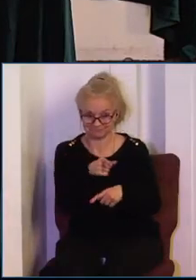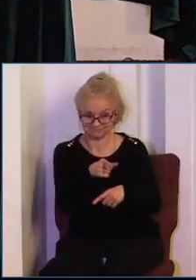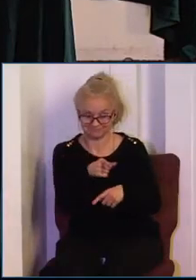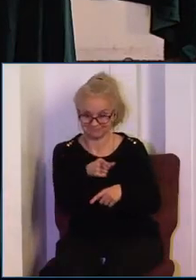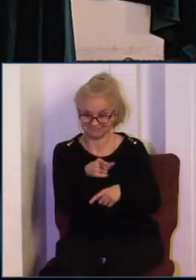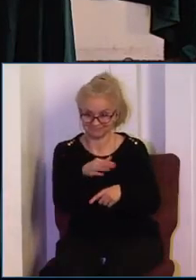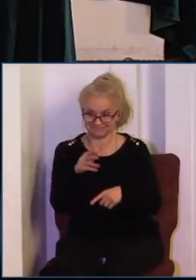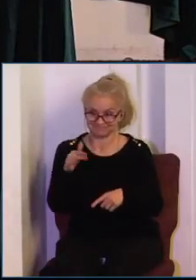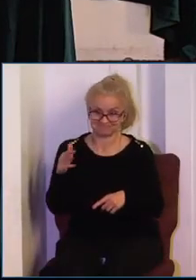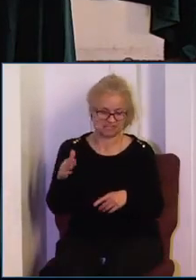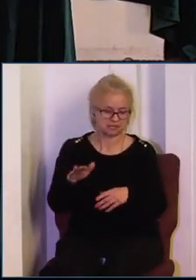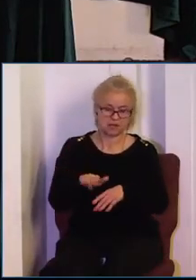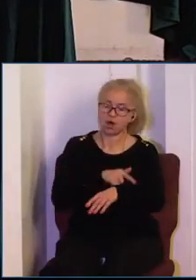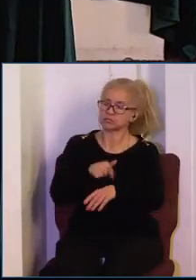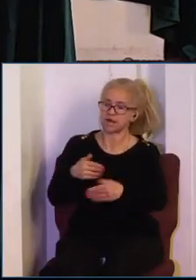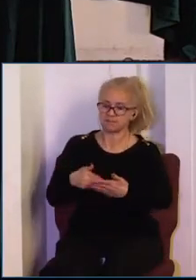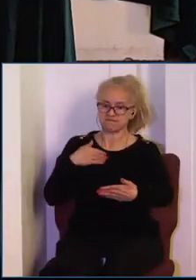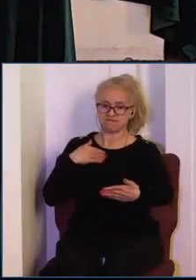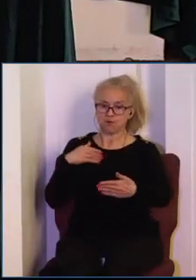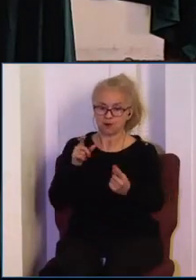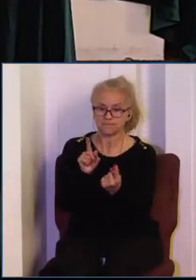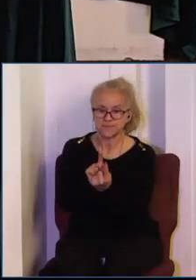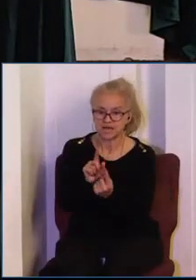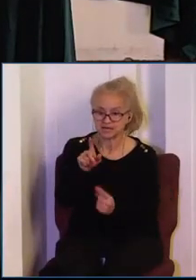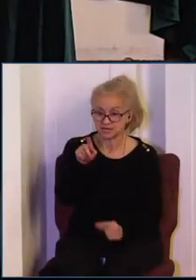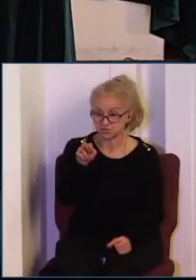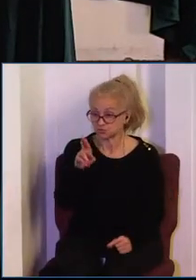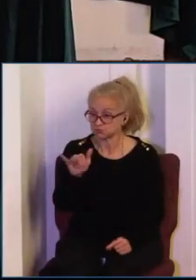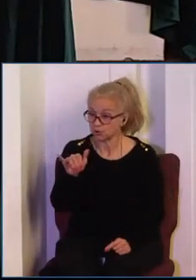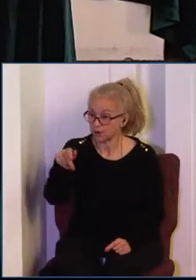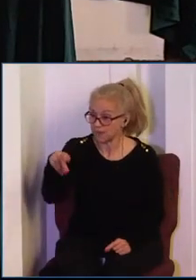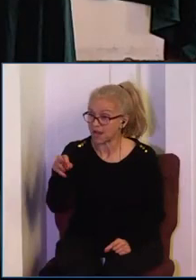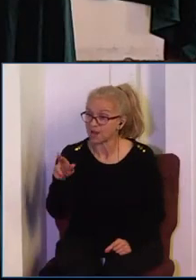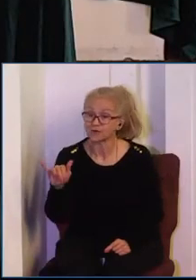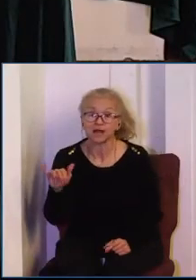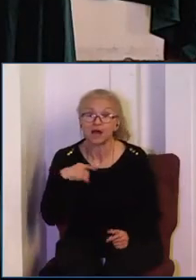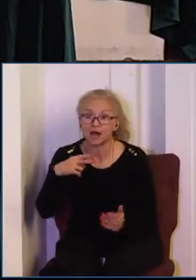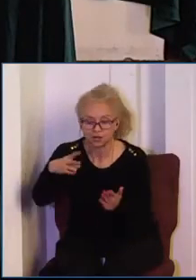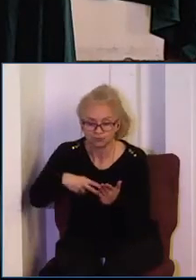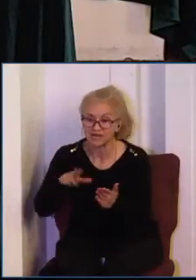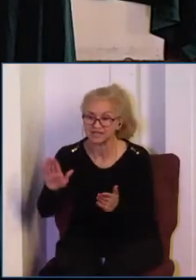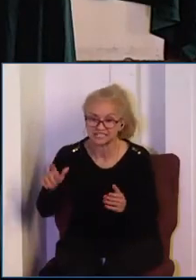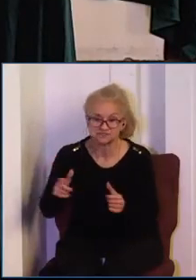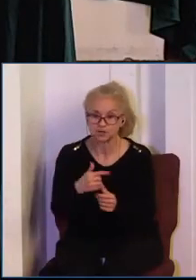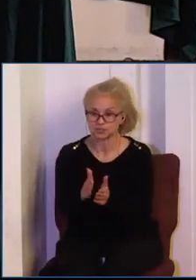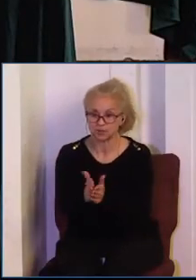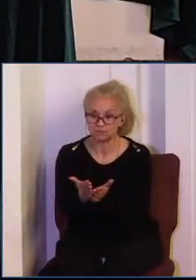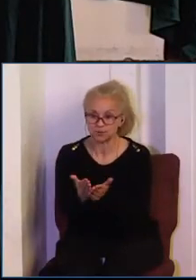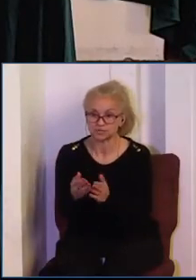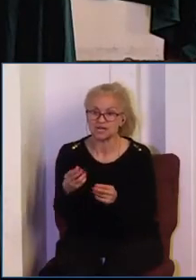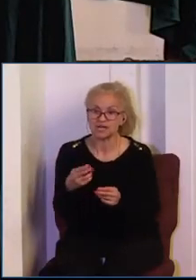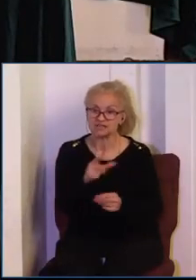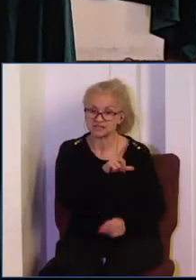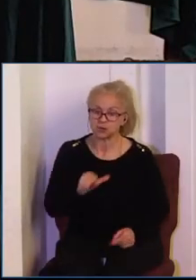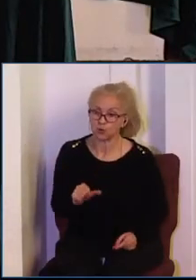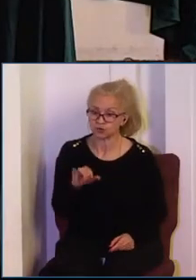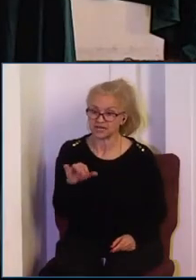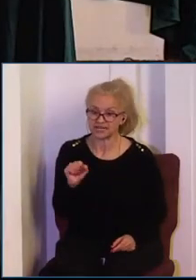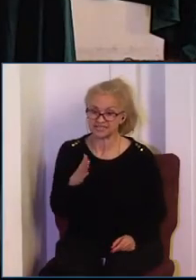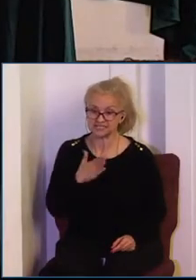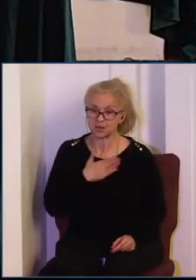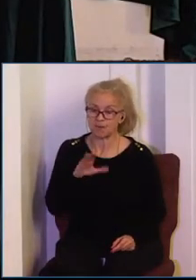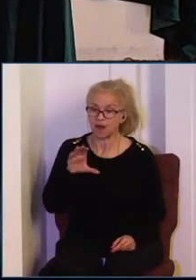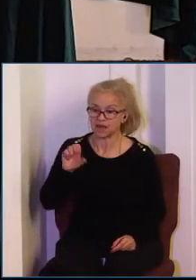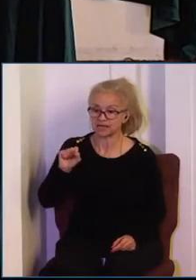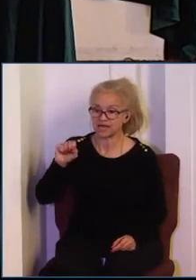Way long before I met Troy Perry in person, I had read his first book, The Lord is My Shepherd and He Knows I'm